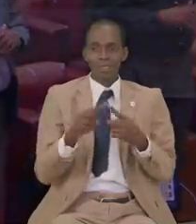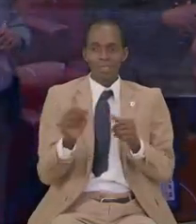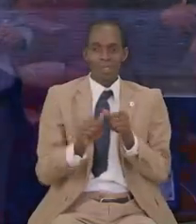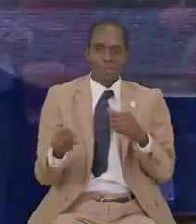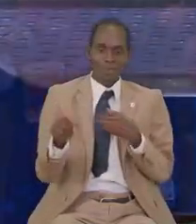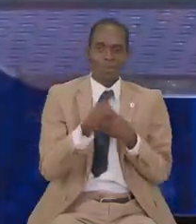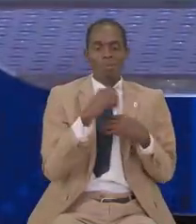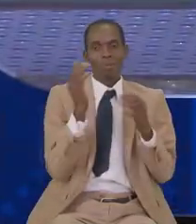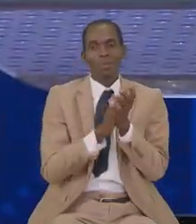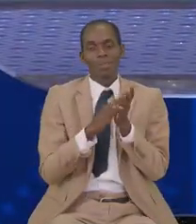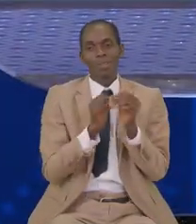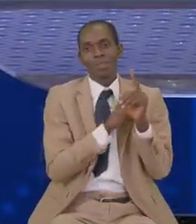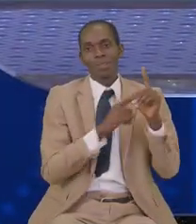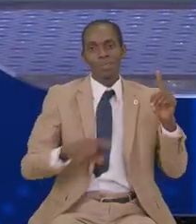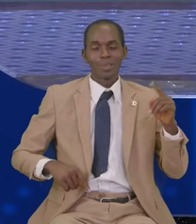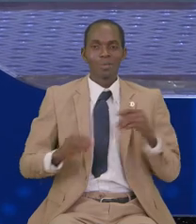Praise the Lord.